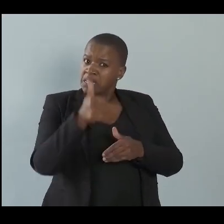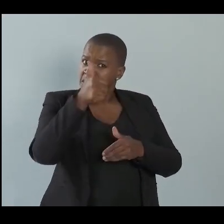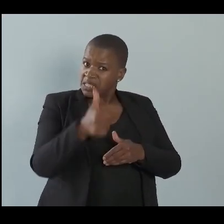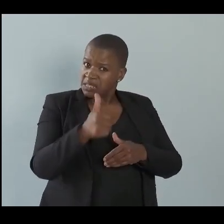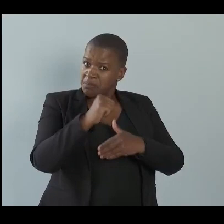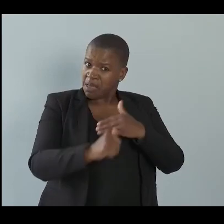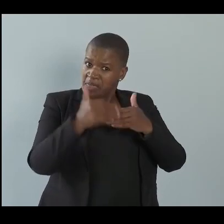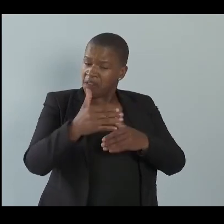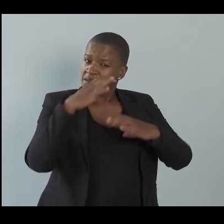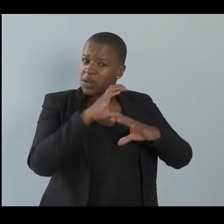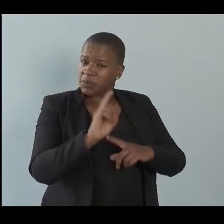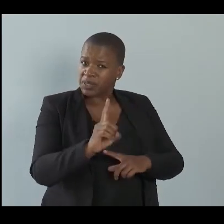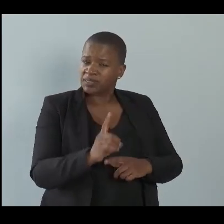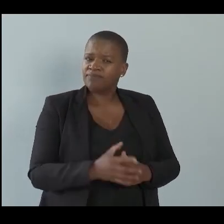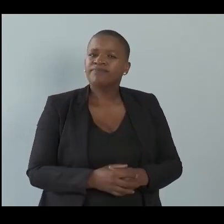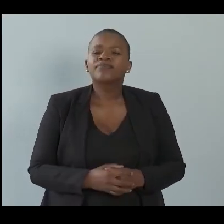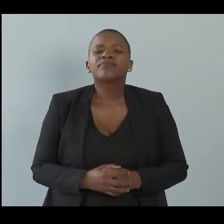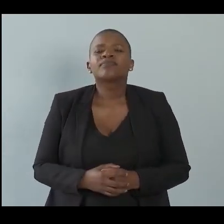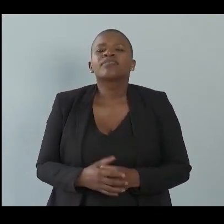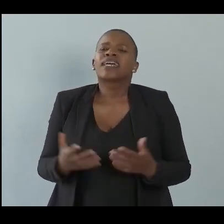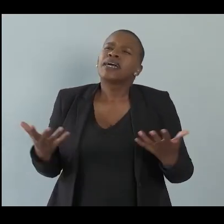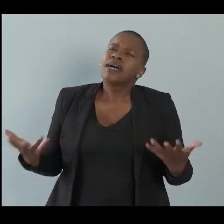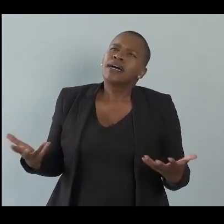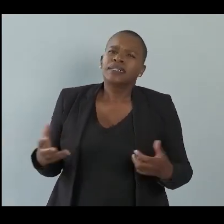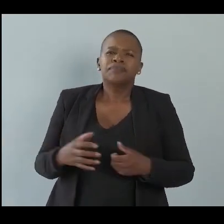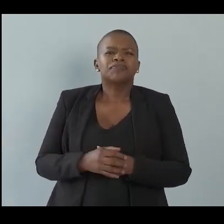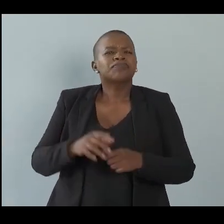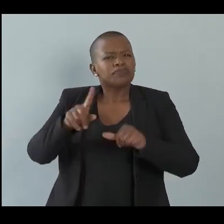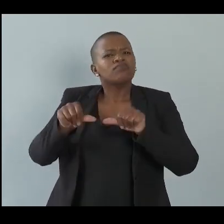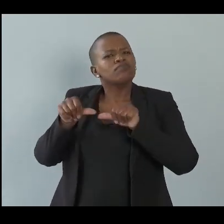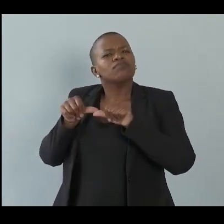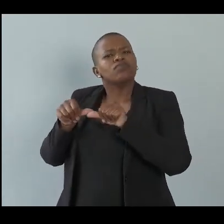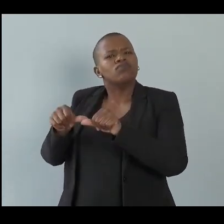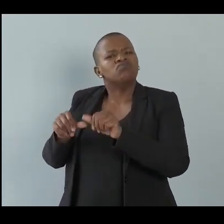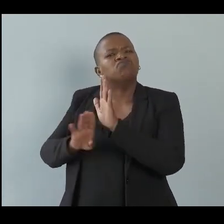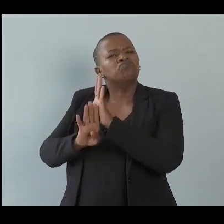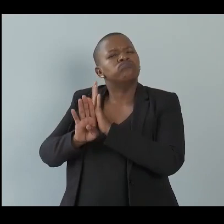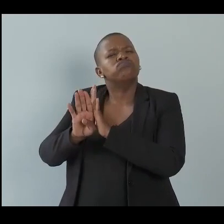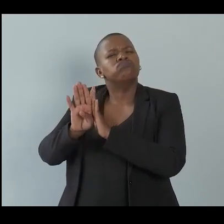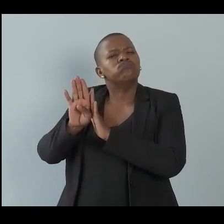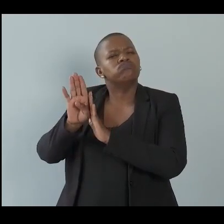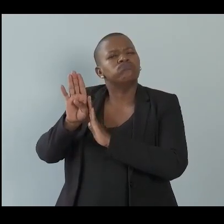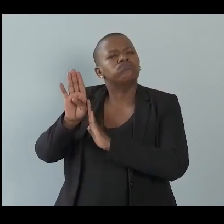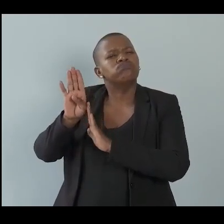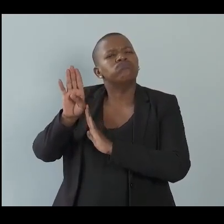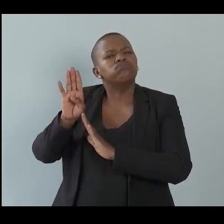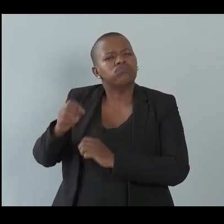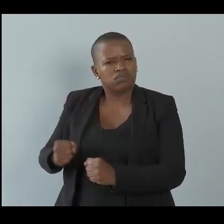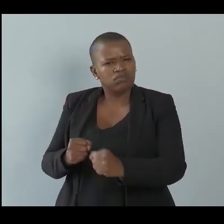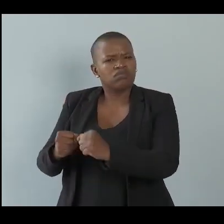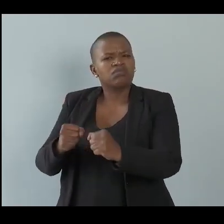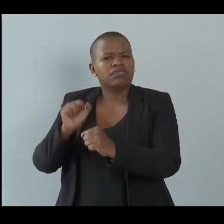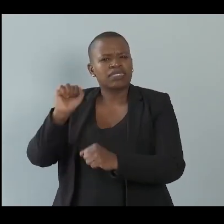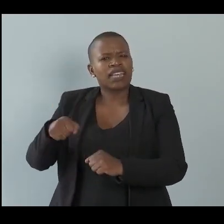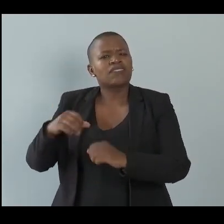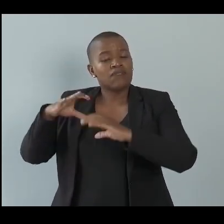on? Look, we're going to continue with our profit improvement strategy. That's our key focus now, and